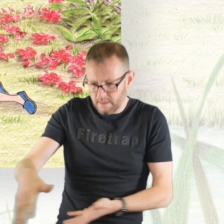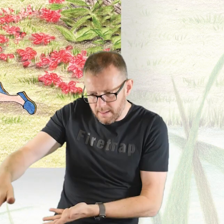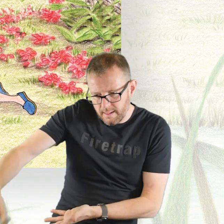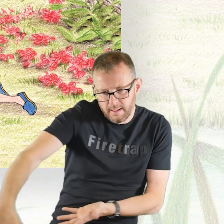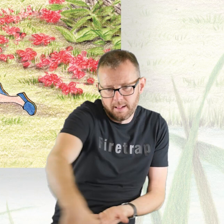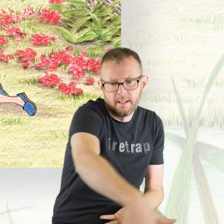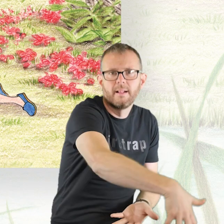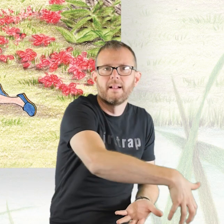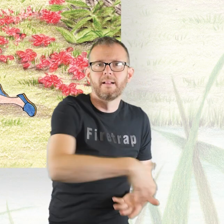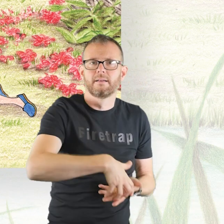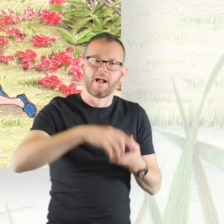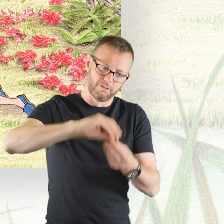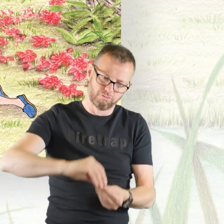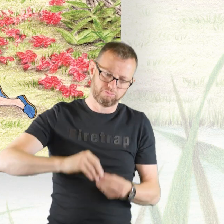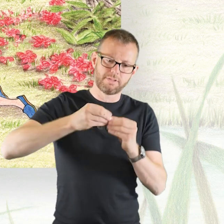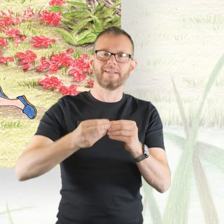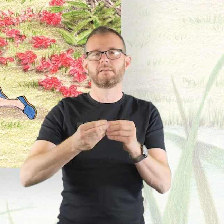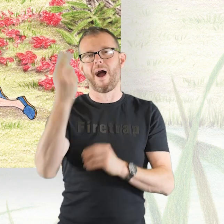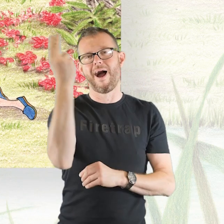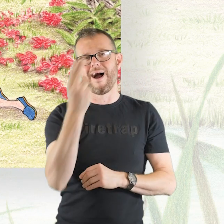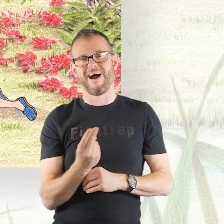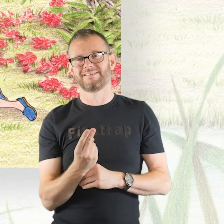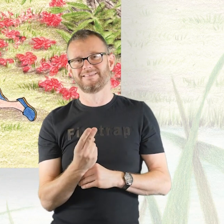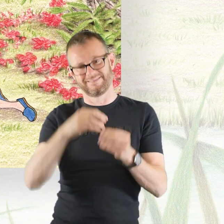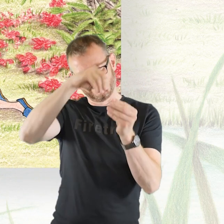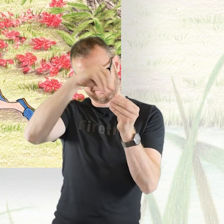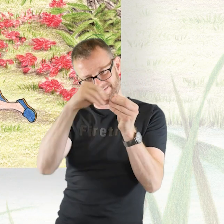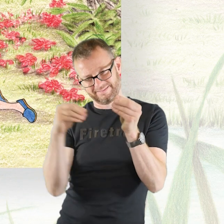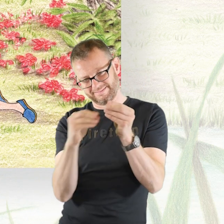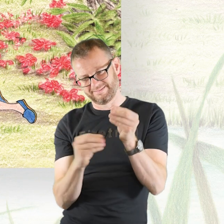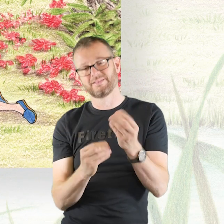They used the petals to create natural art.